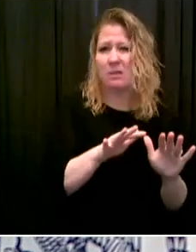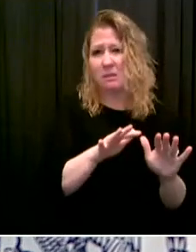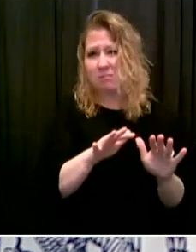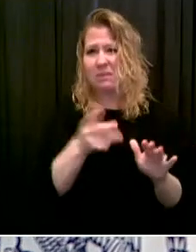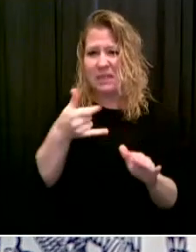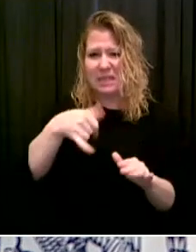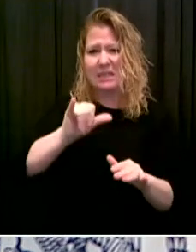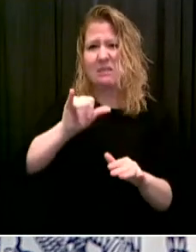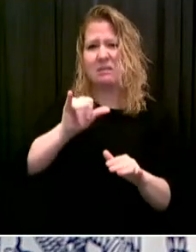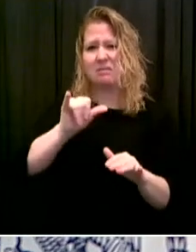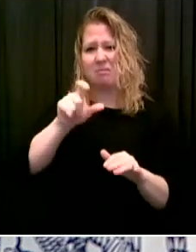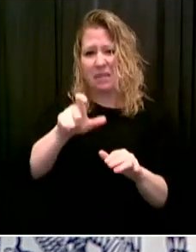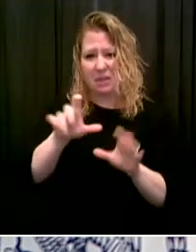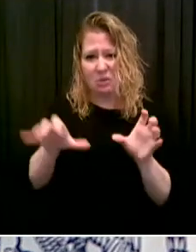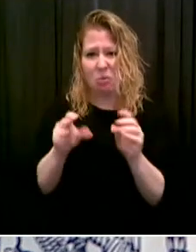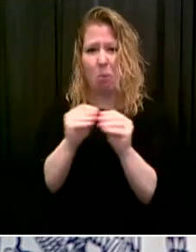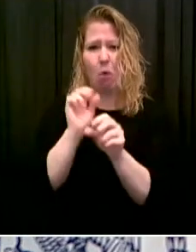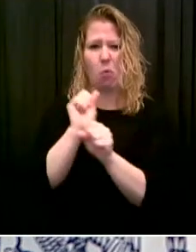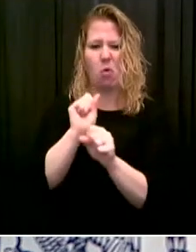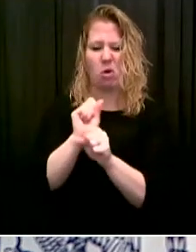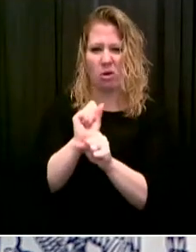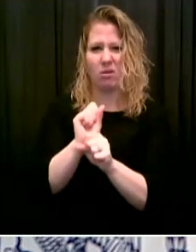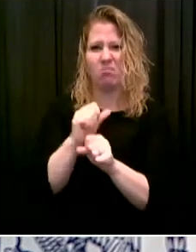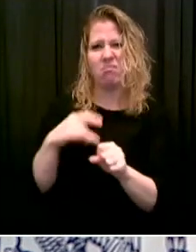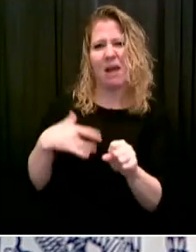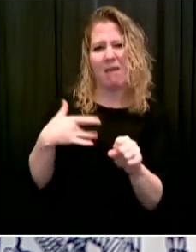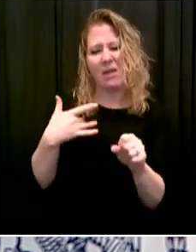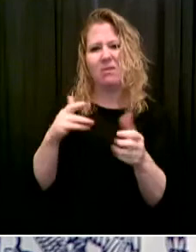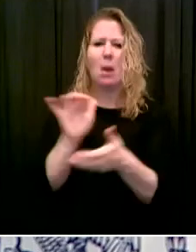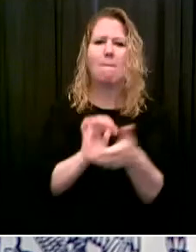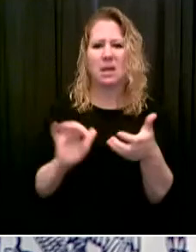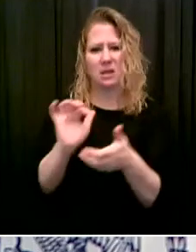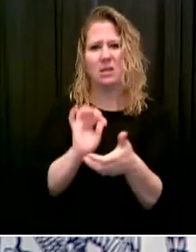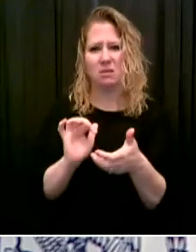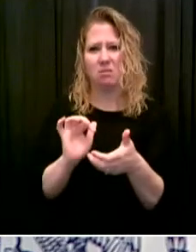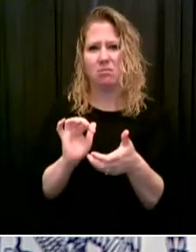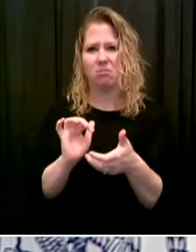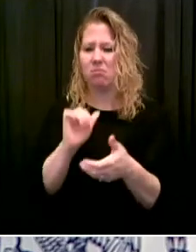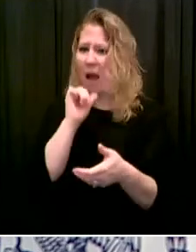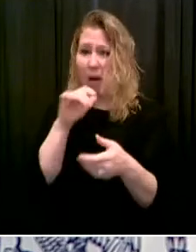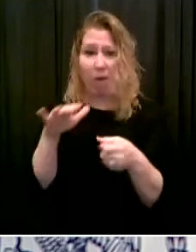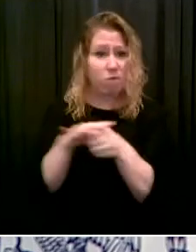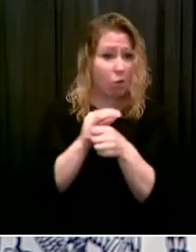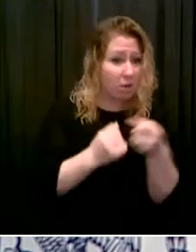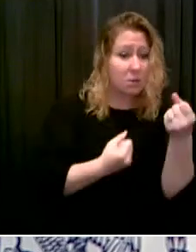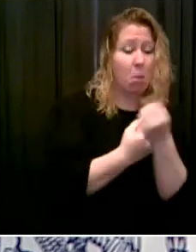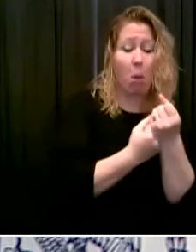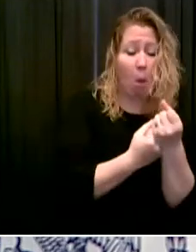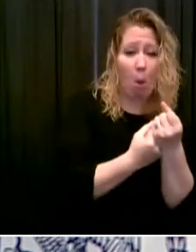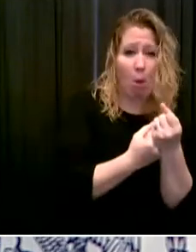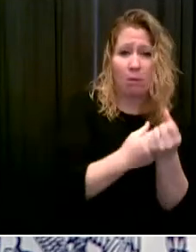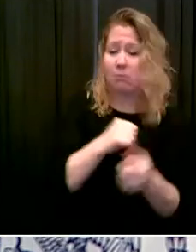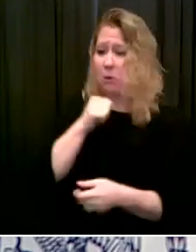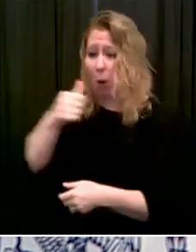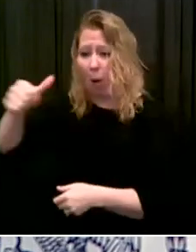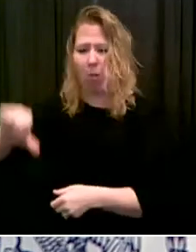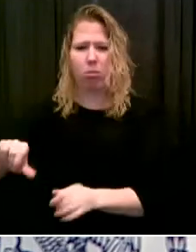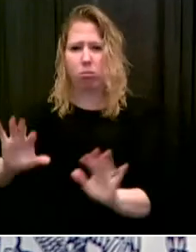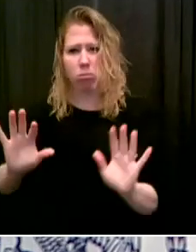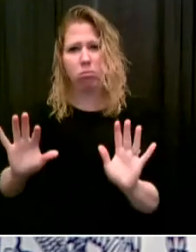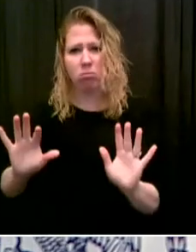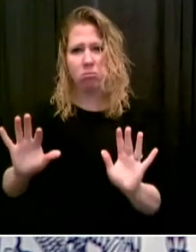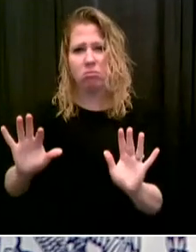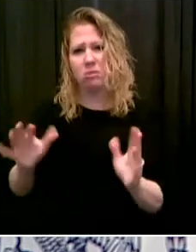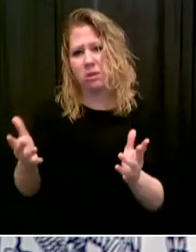like any other movement, any other organization. The underlying principles, there's some very good stuff. Some of the specifics, obviously, I might disagree